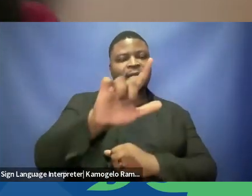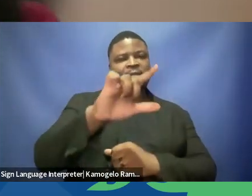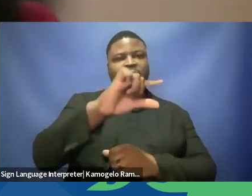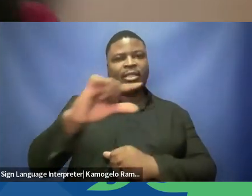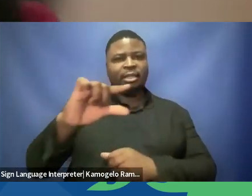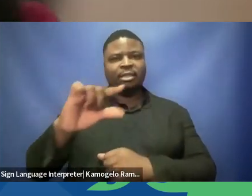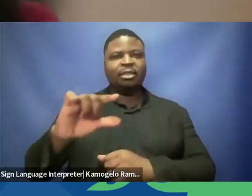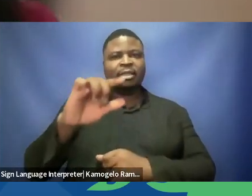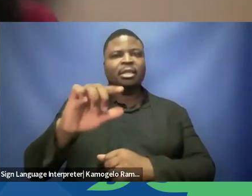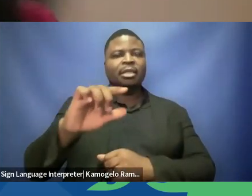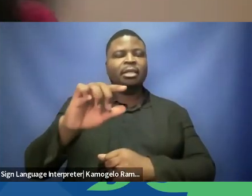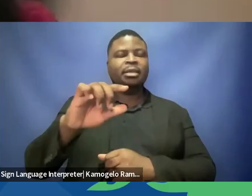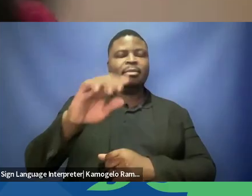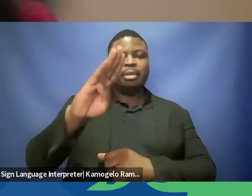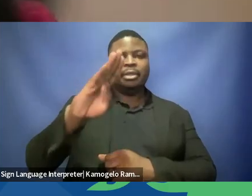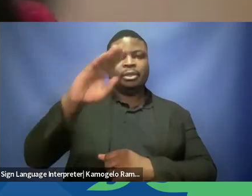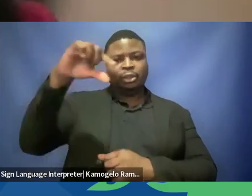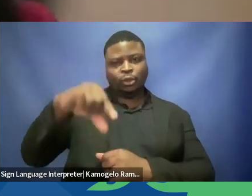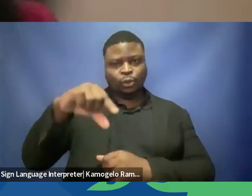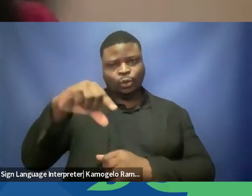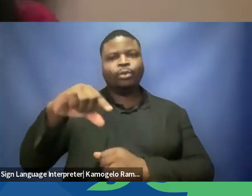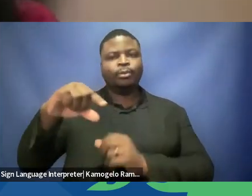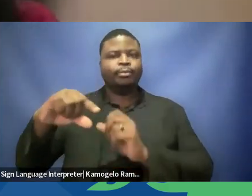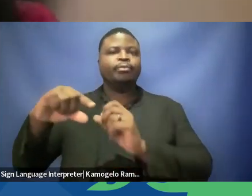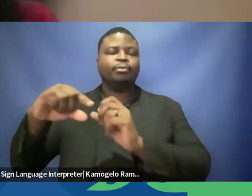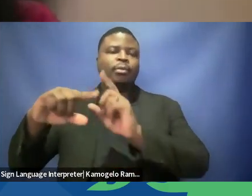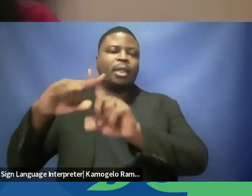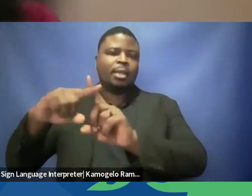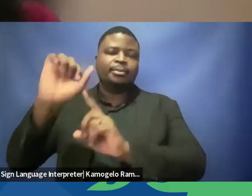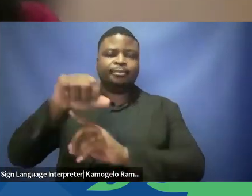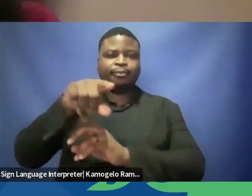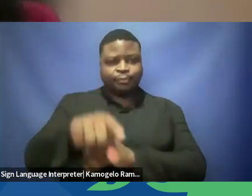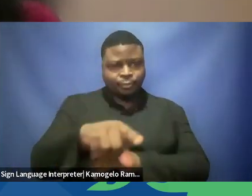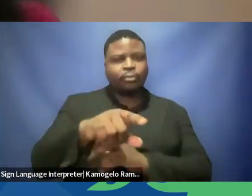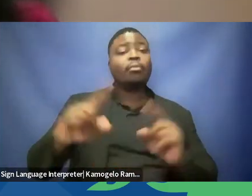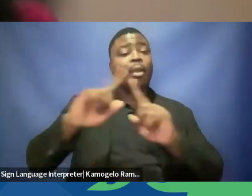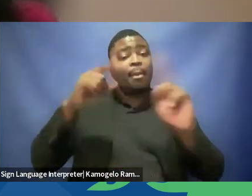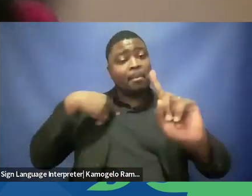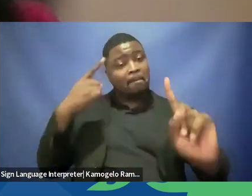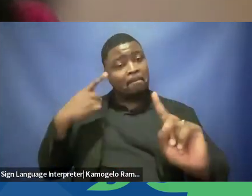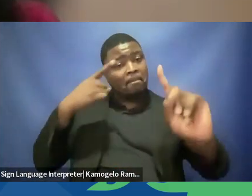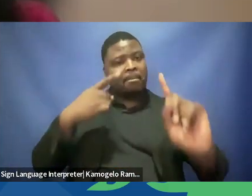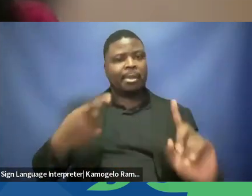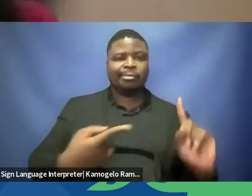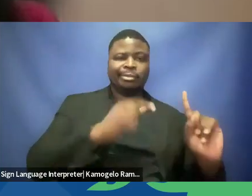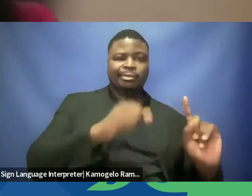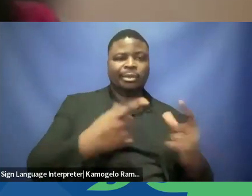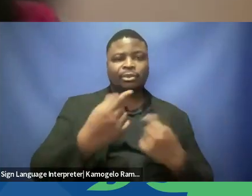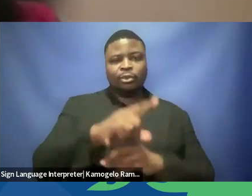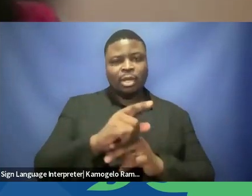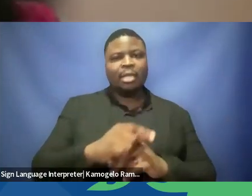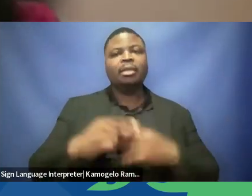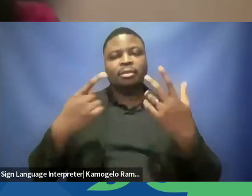LGBTIQAP+ community through the challenges of chemsex and substance use. His mission is to combine academic